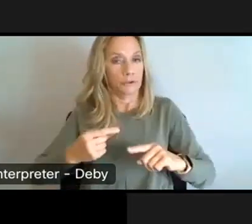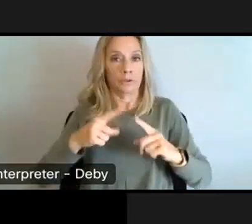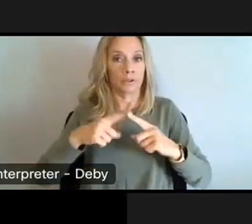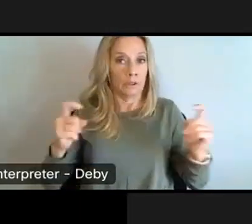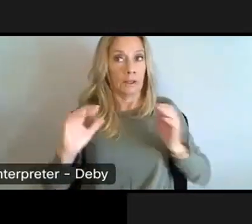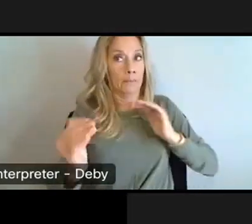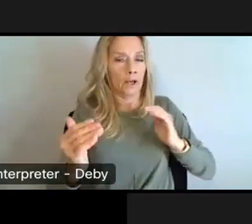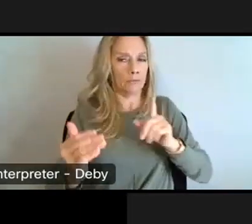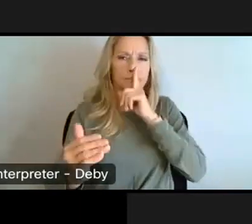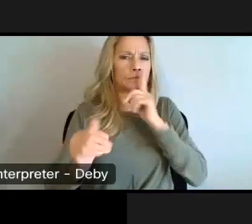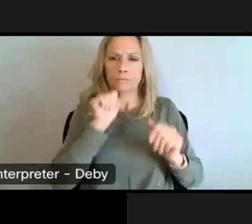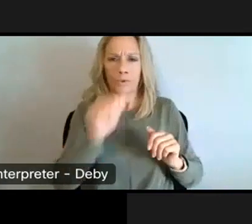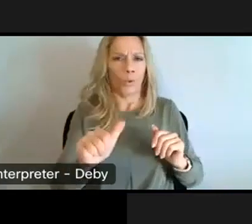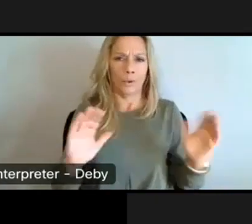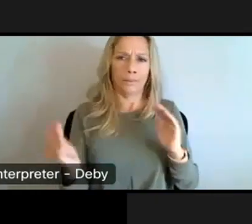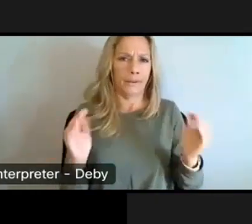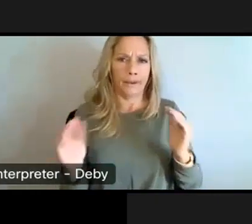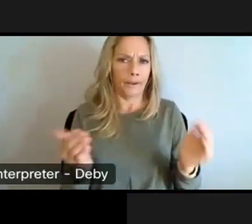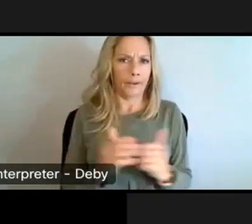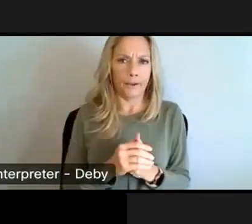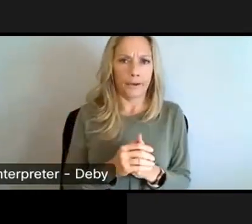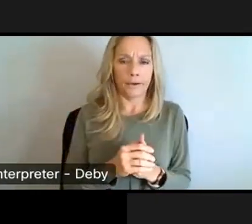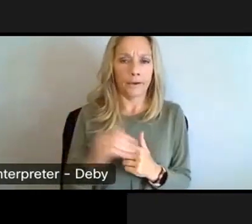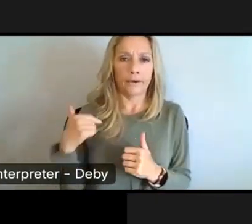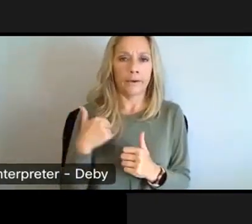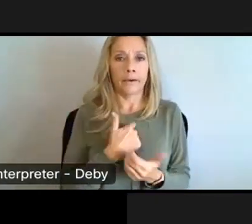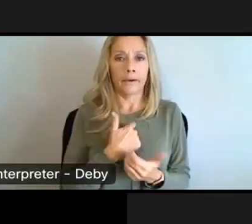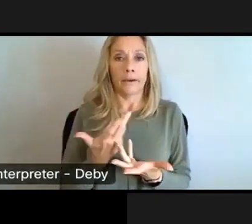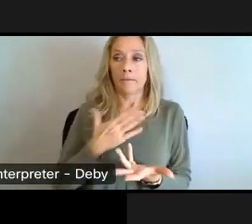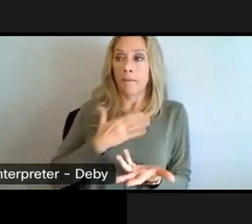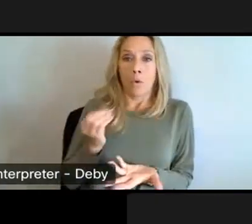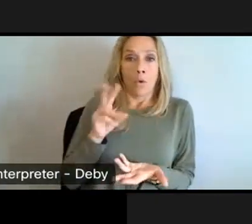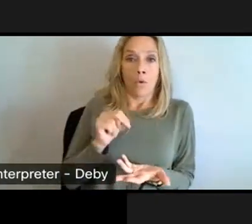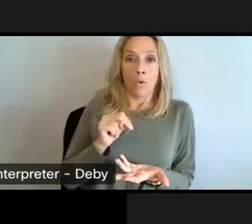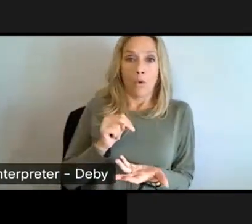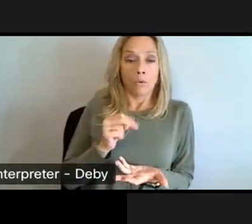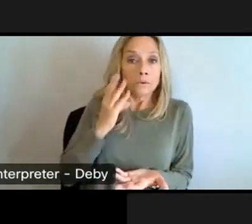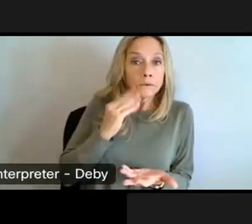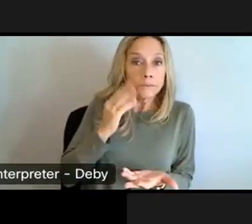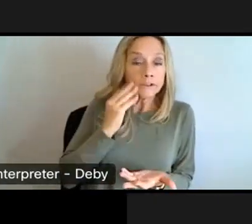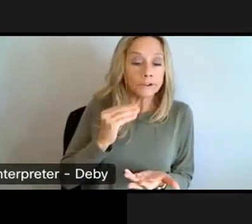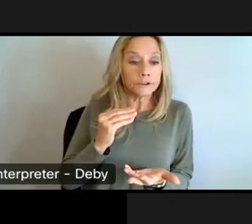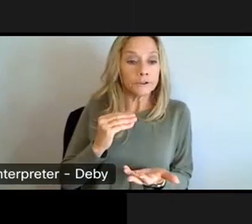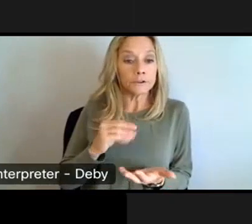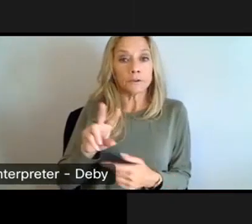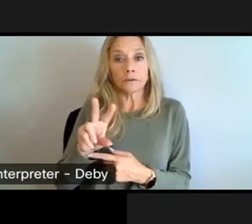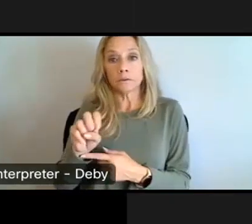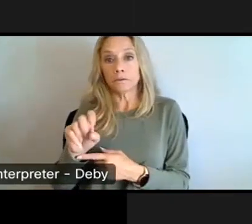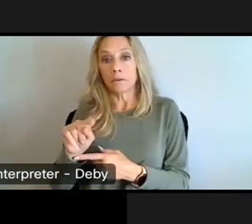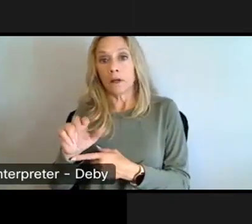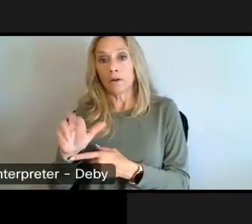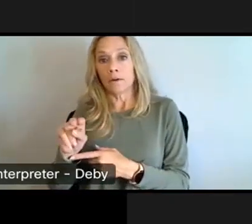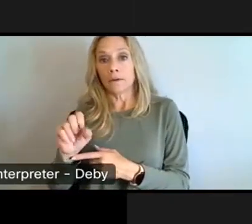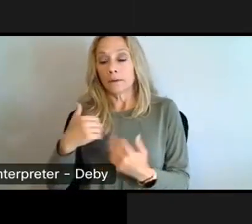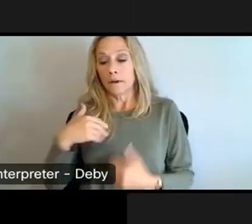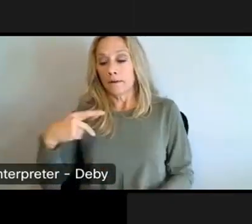that. And I've come in my own personal experience where um, veterans who have